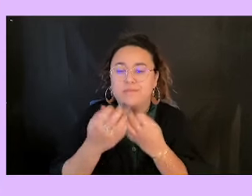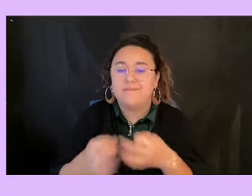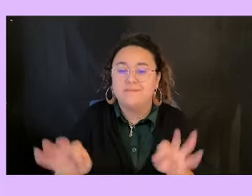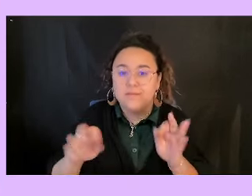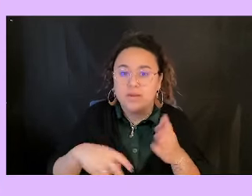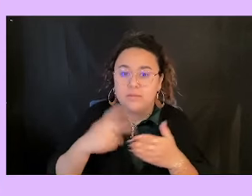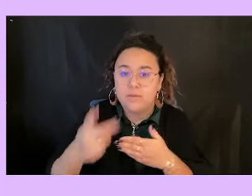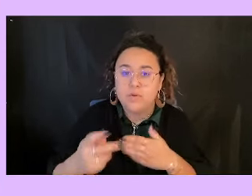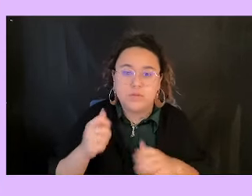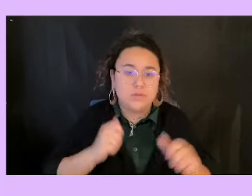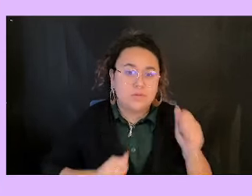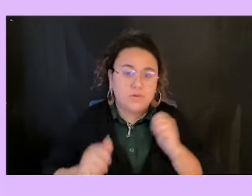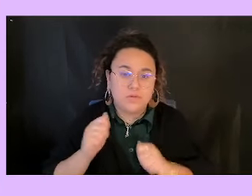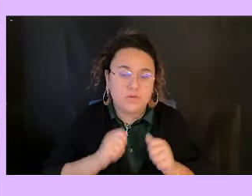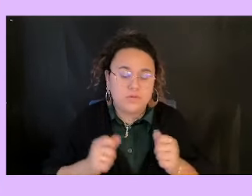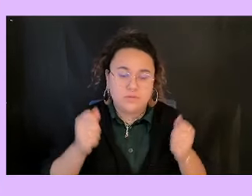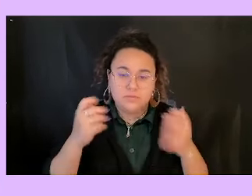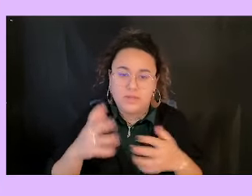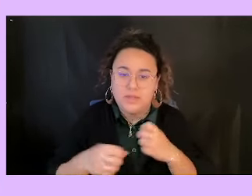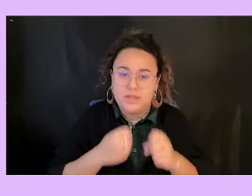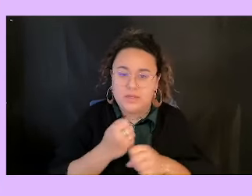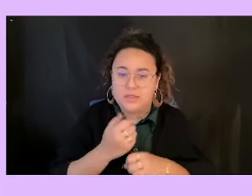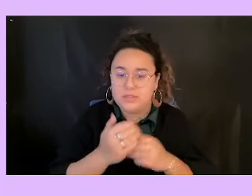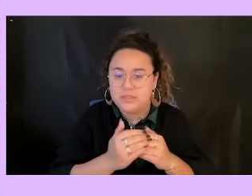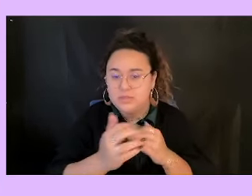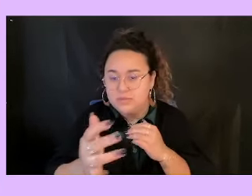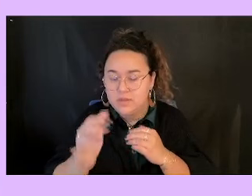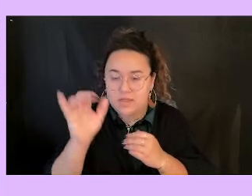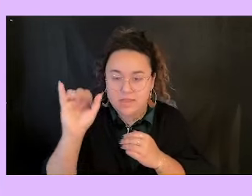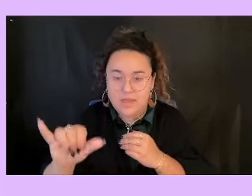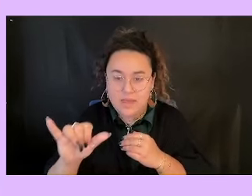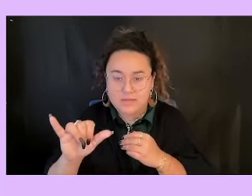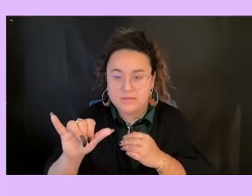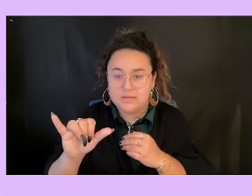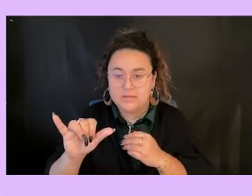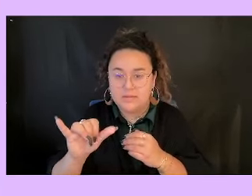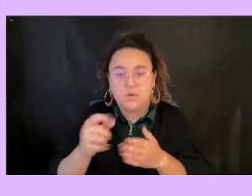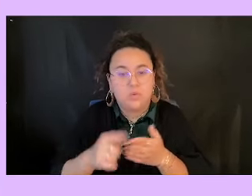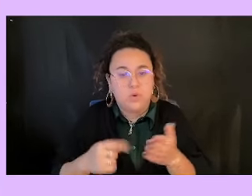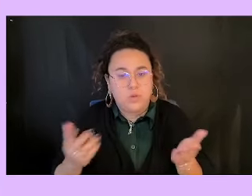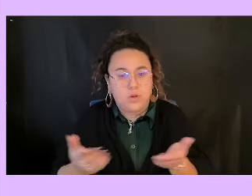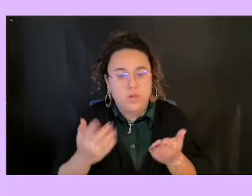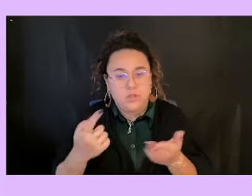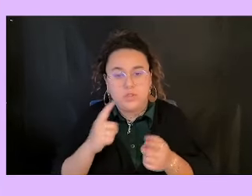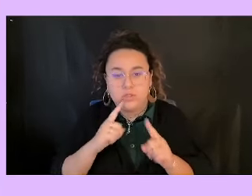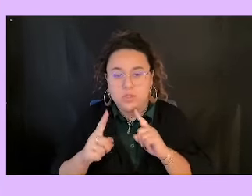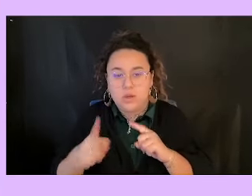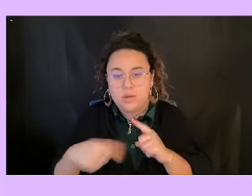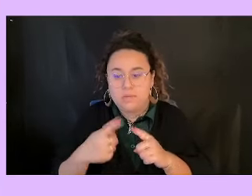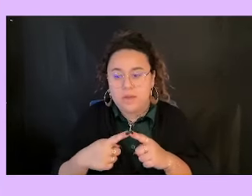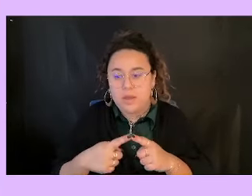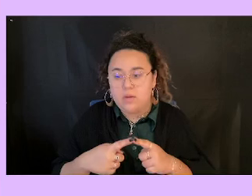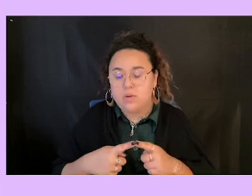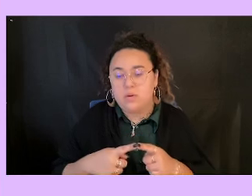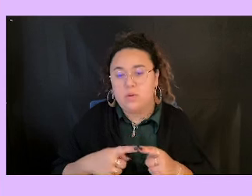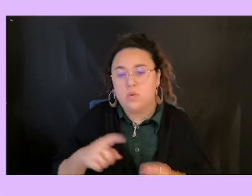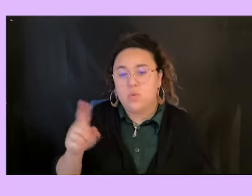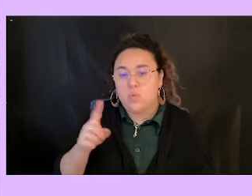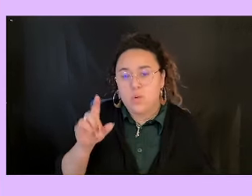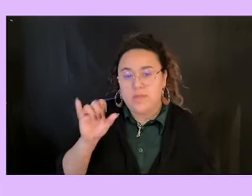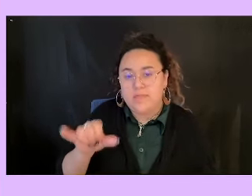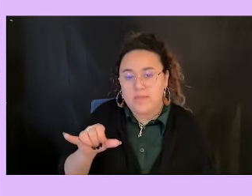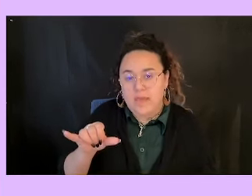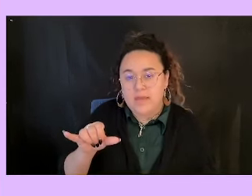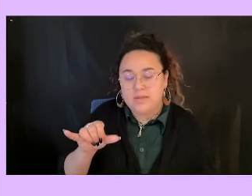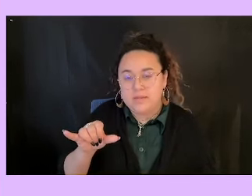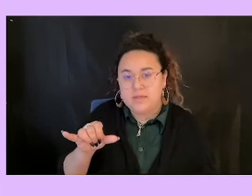and performances for many years to come. So that's what we're here to talk about, and where that lives in